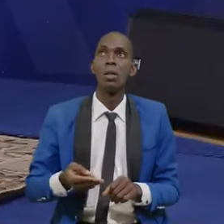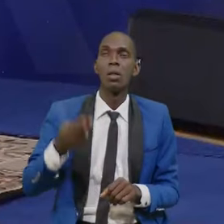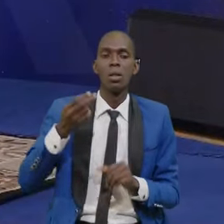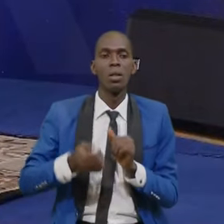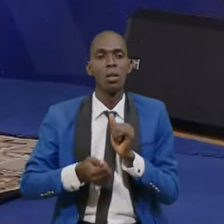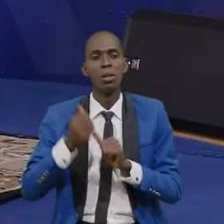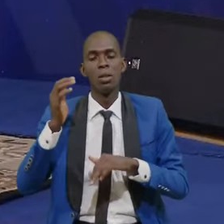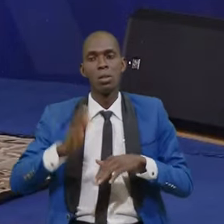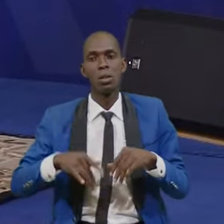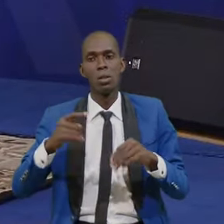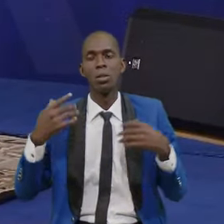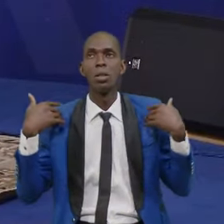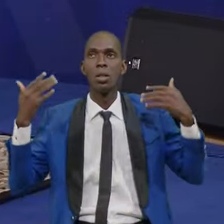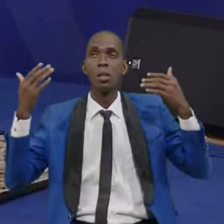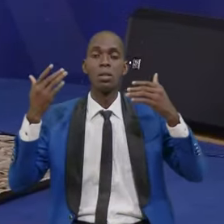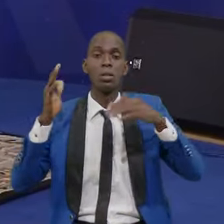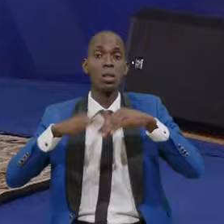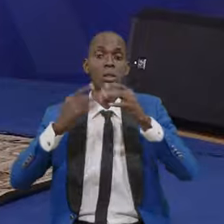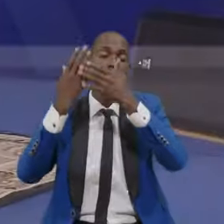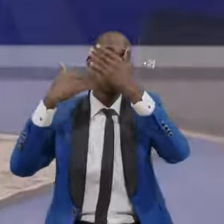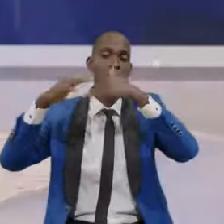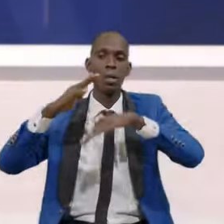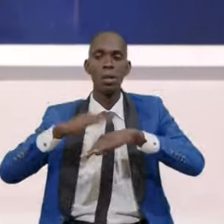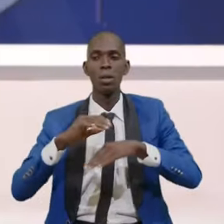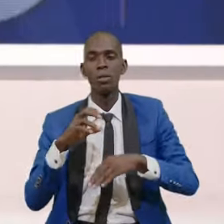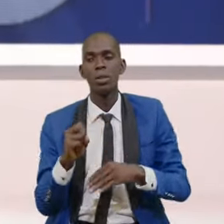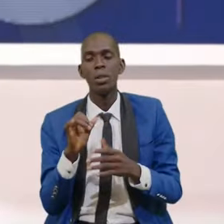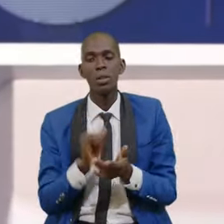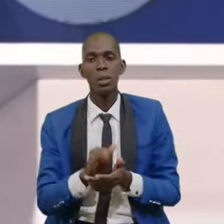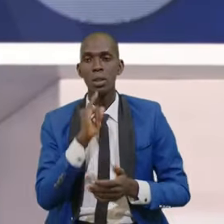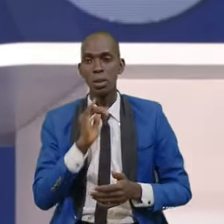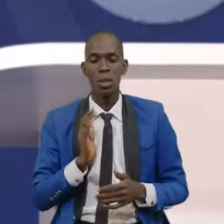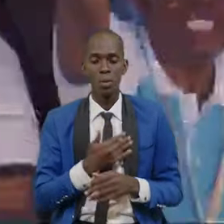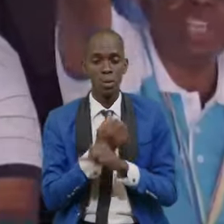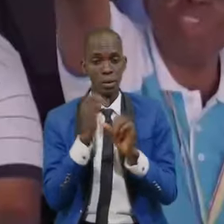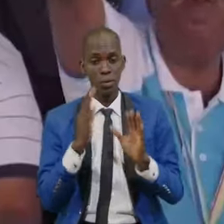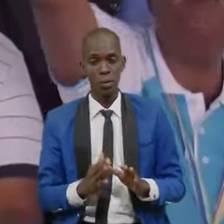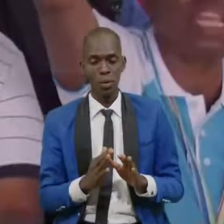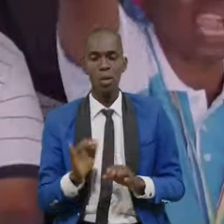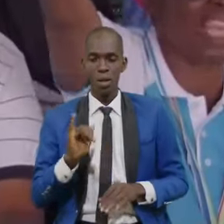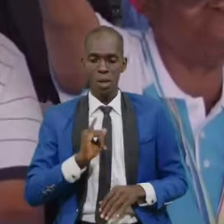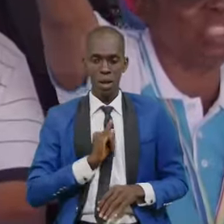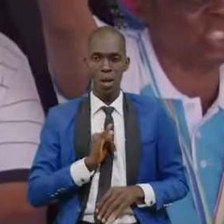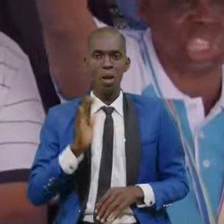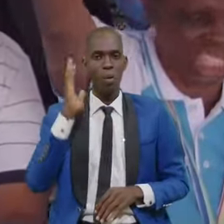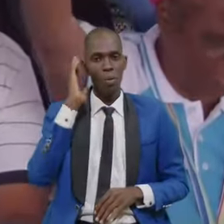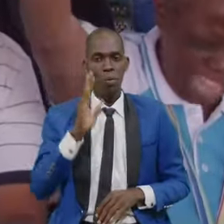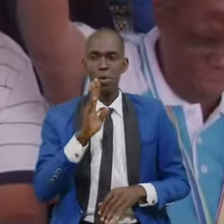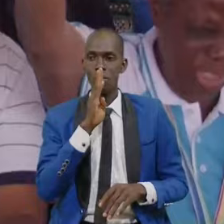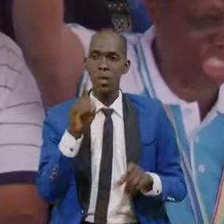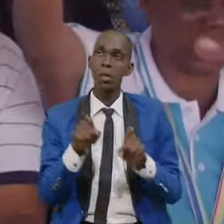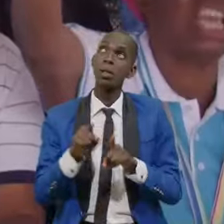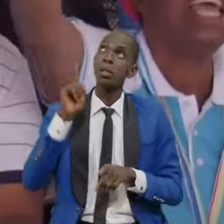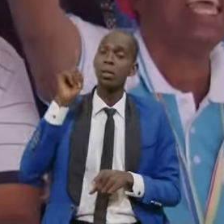than the heavens. That's our Savior. I will be like him. You be like him